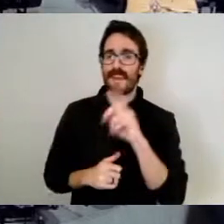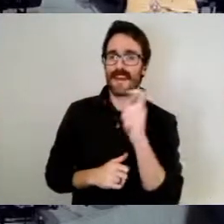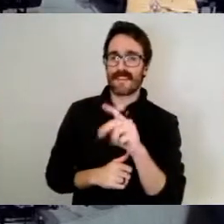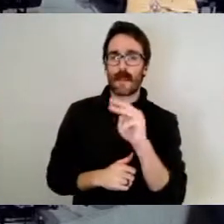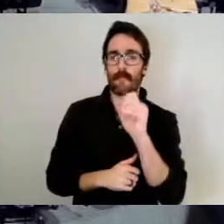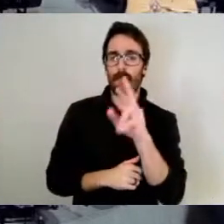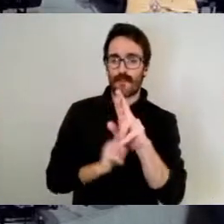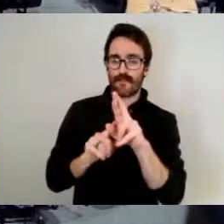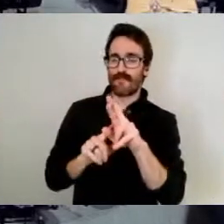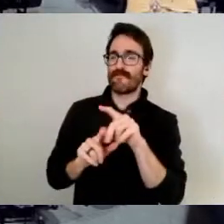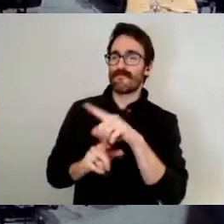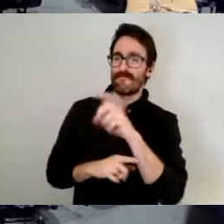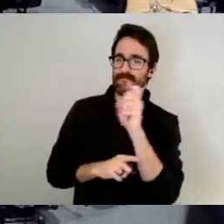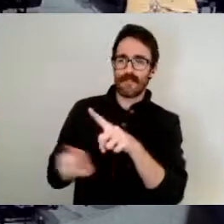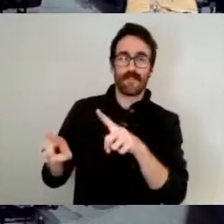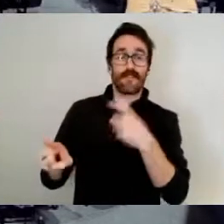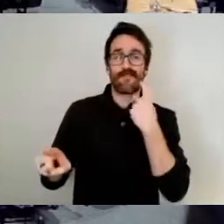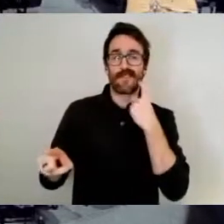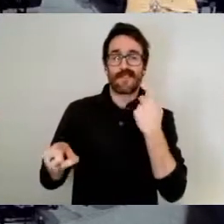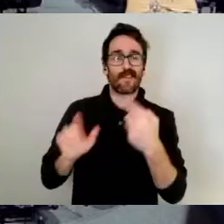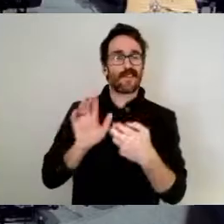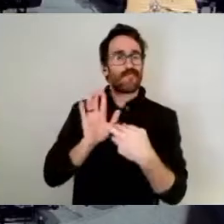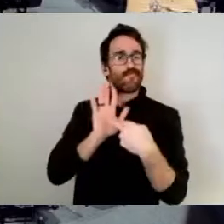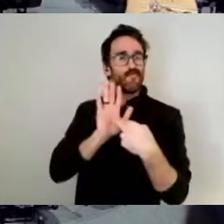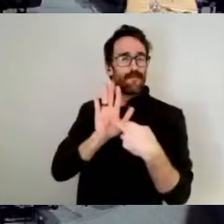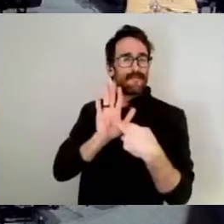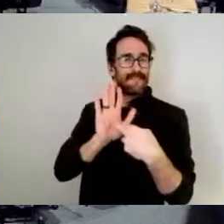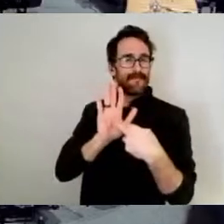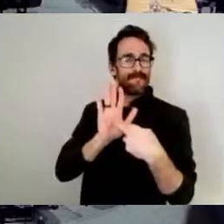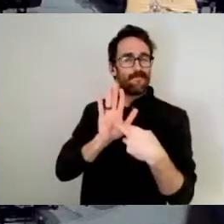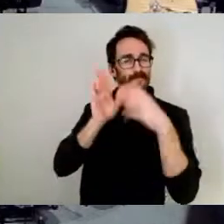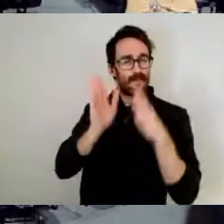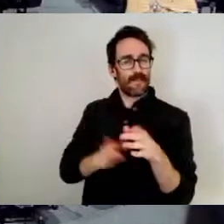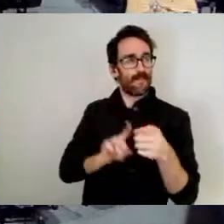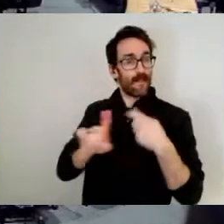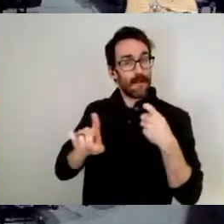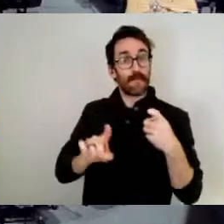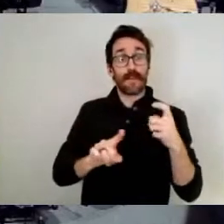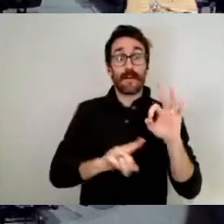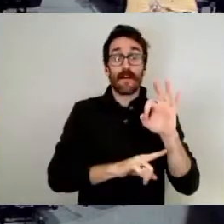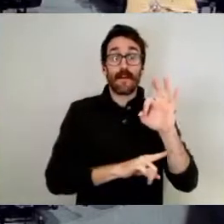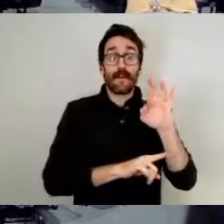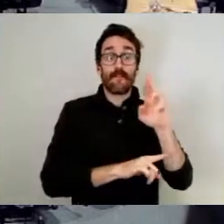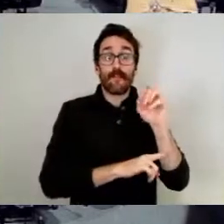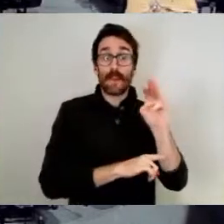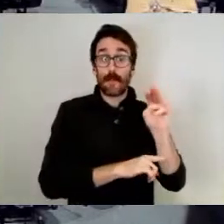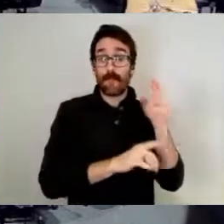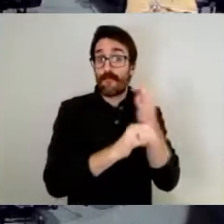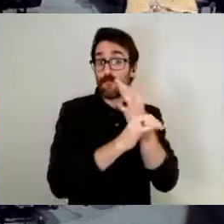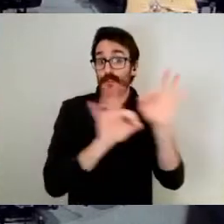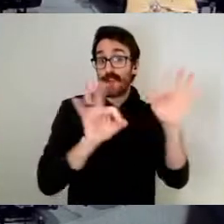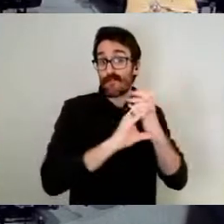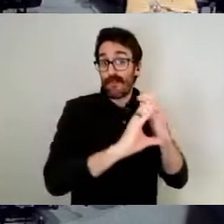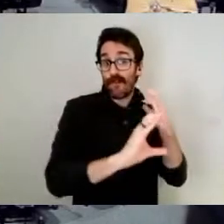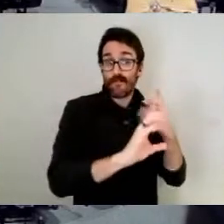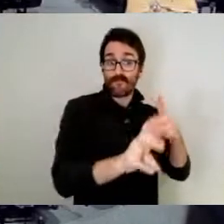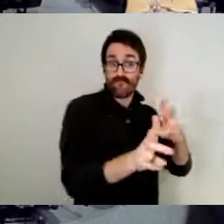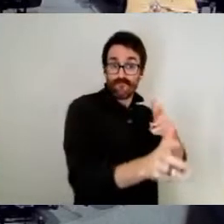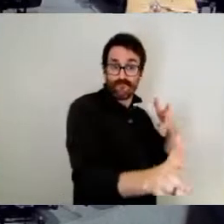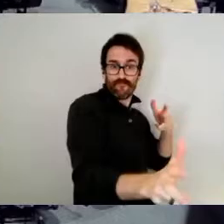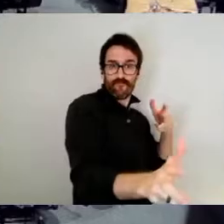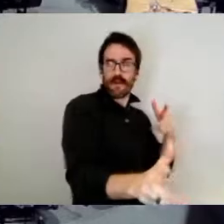Yes, hi. Just picking up on a line of questioning from earlier. Mayor Watson,